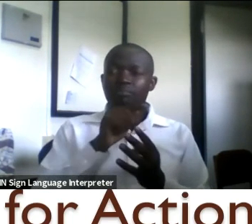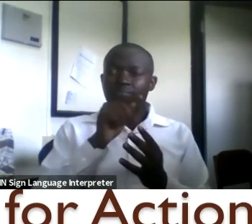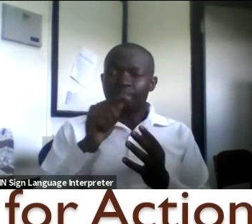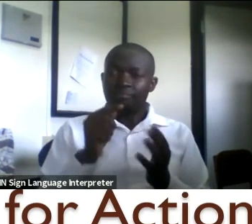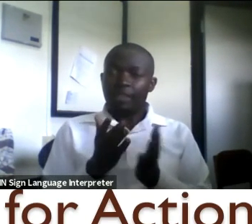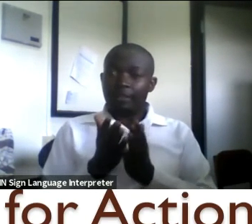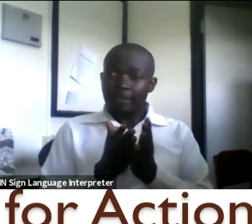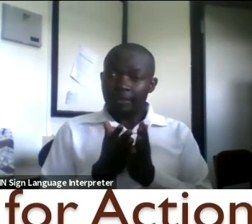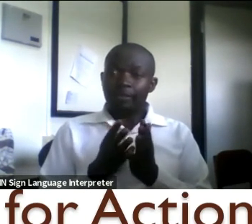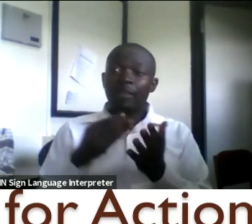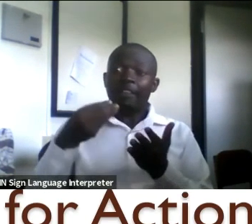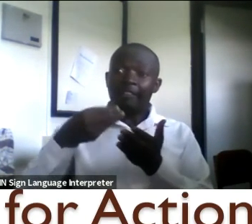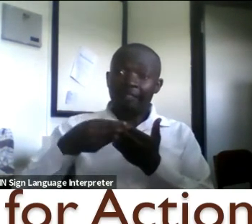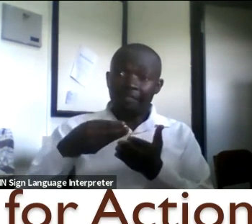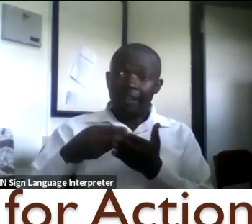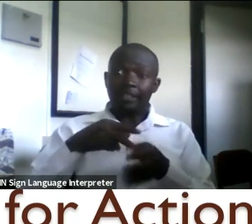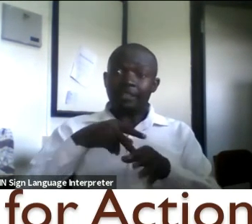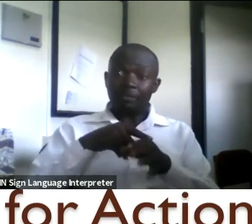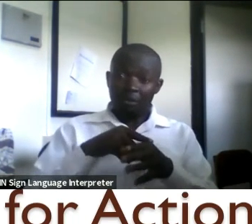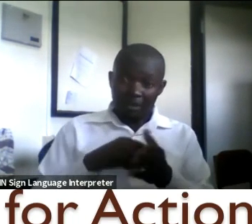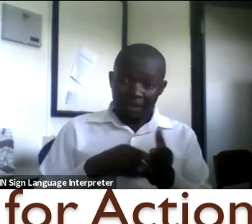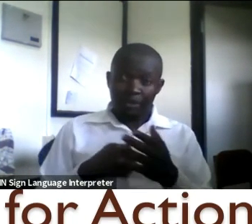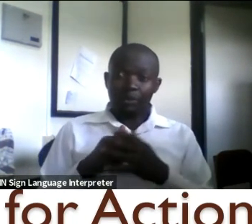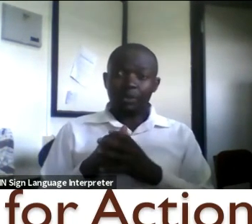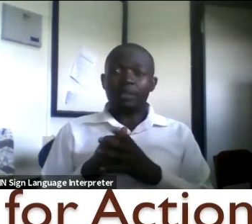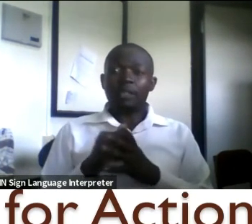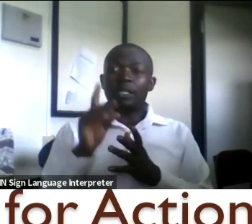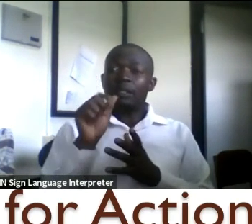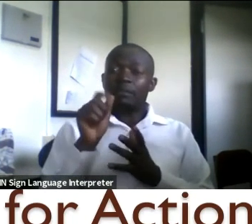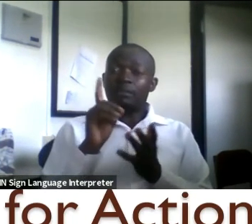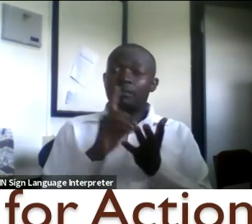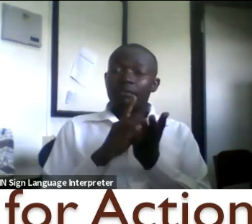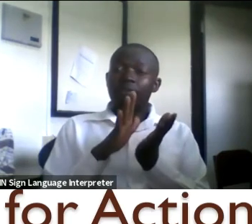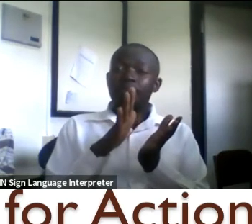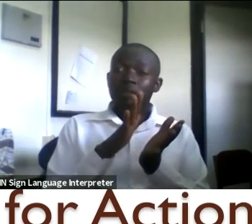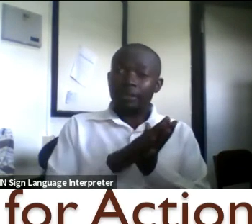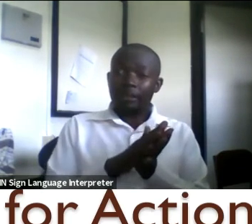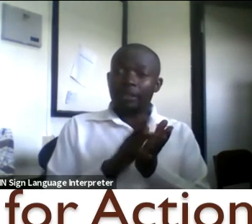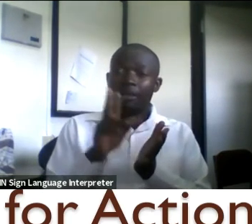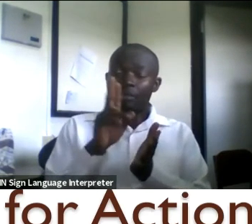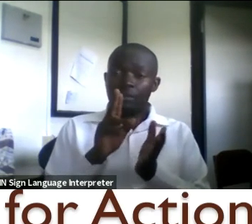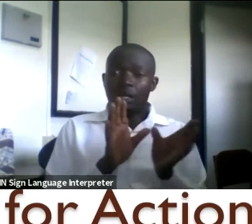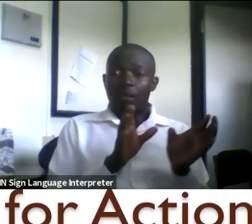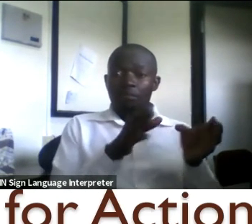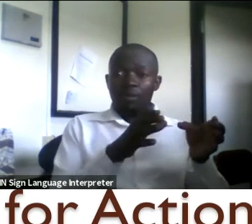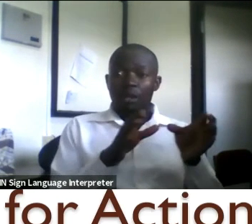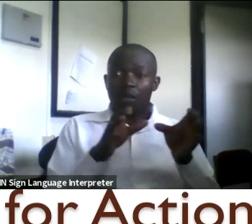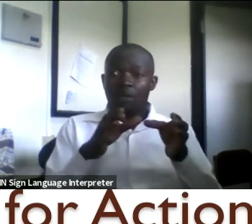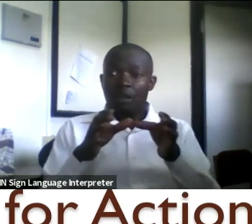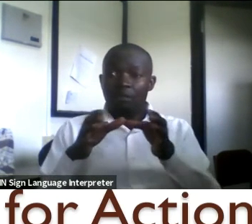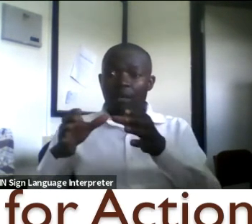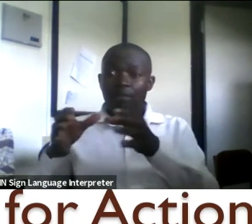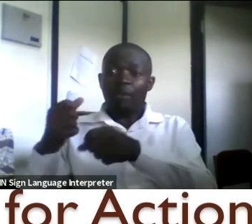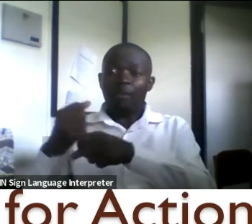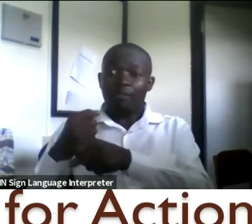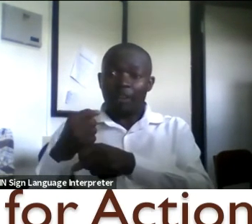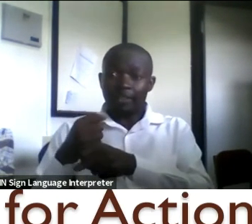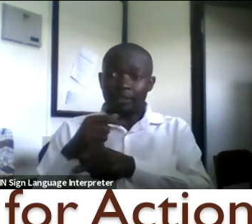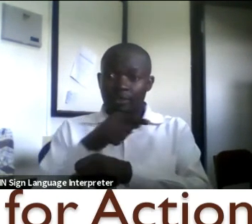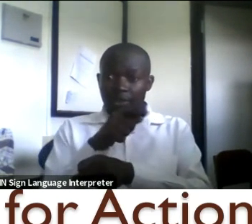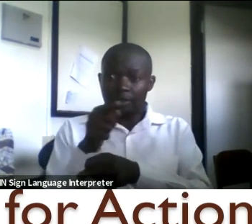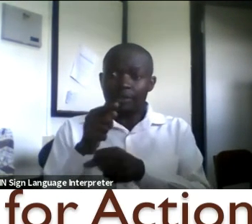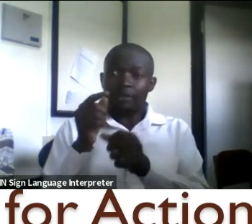financing rehabilitation, data using the classification of functions, international classification